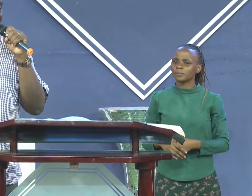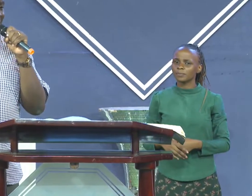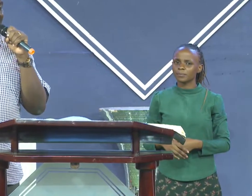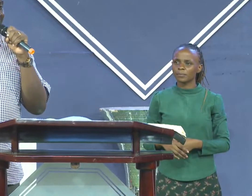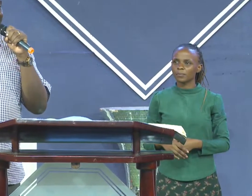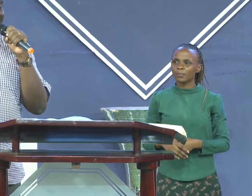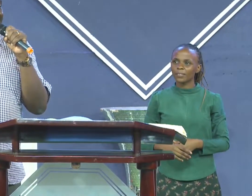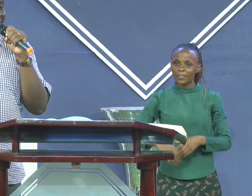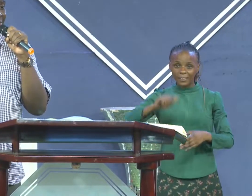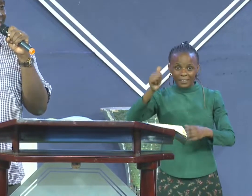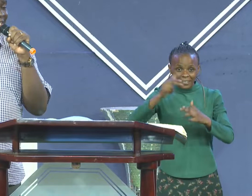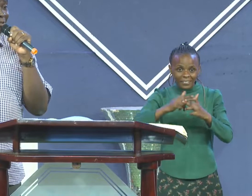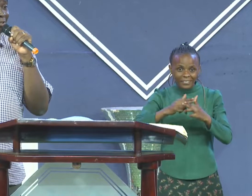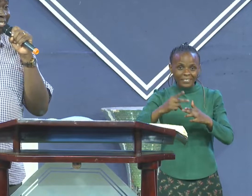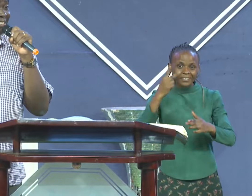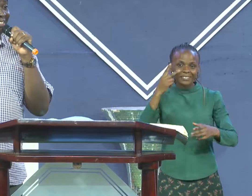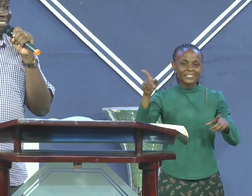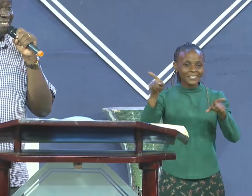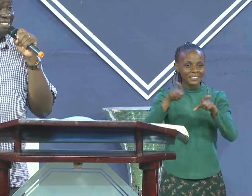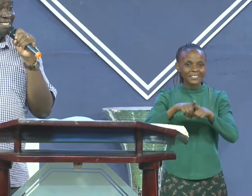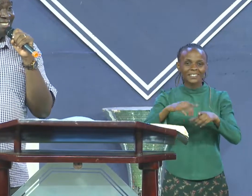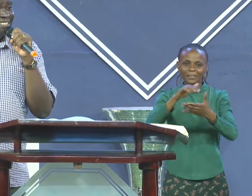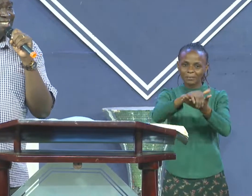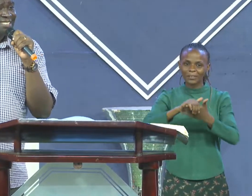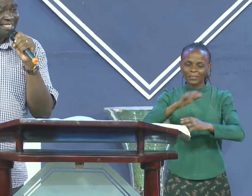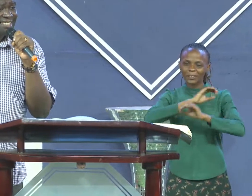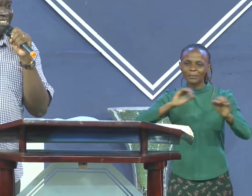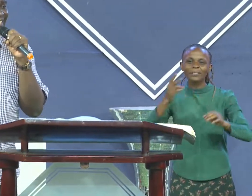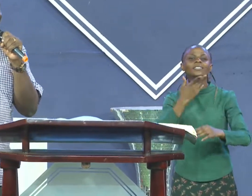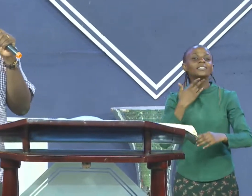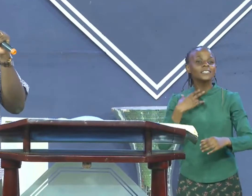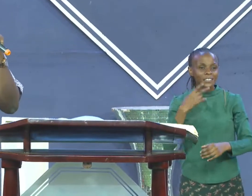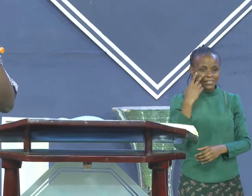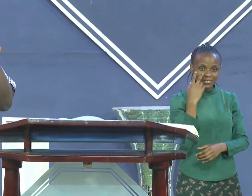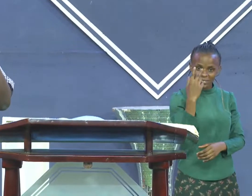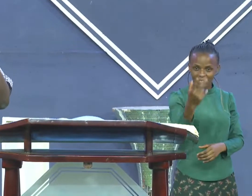I was about to say even the singles need to see. The